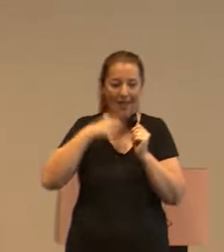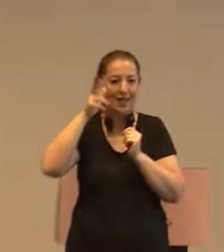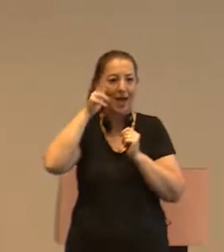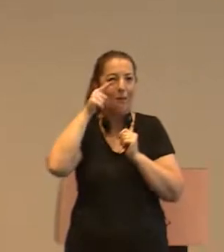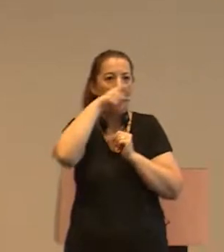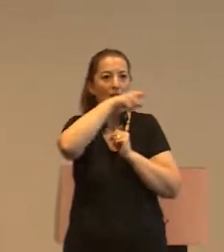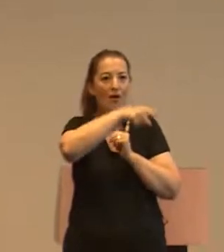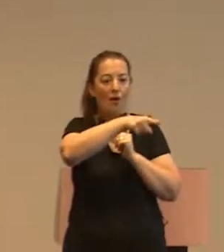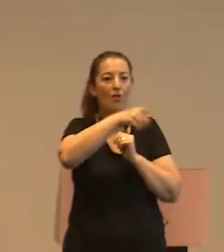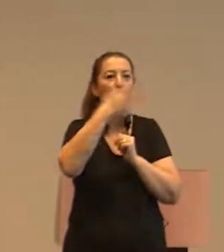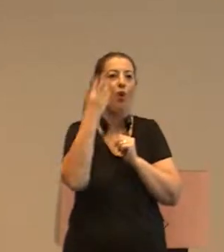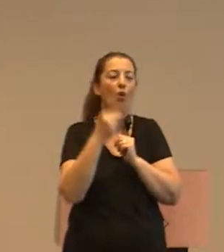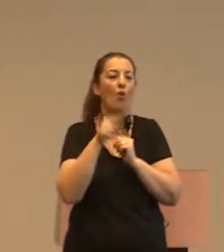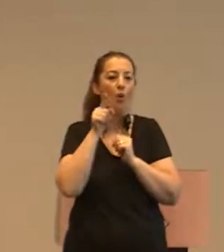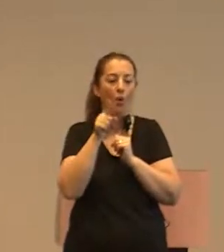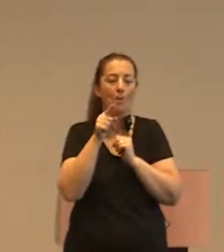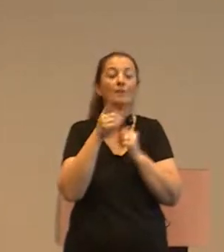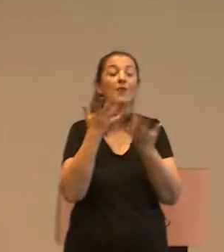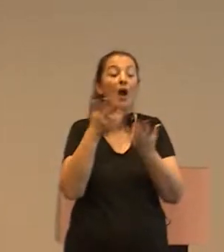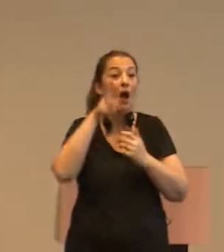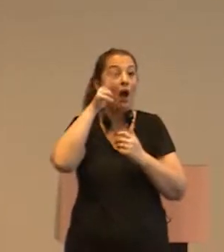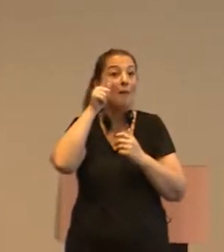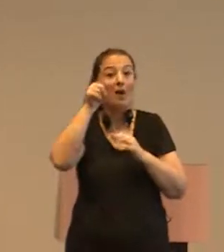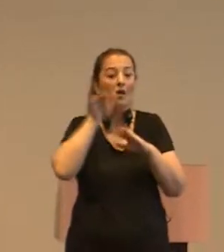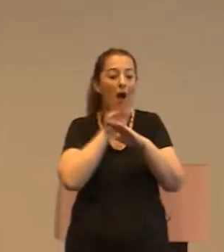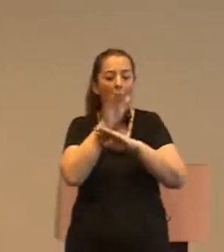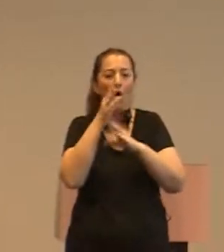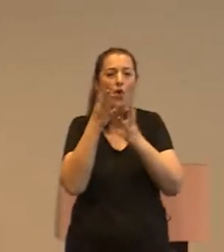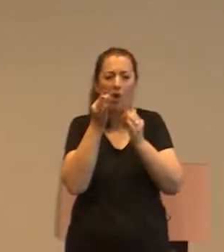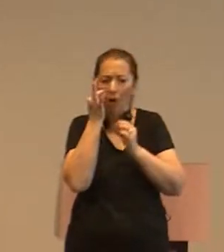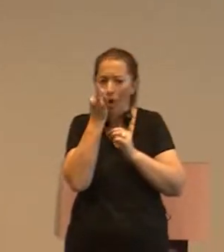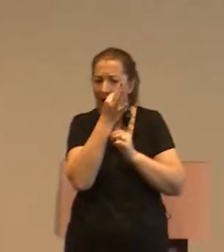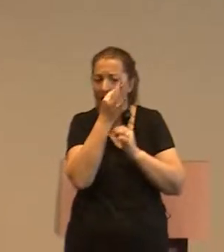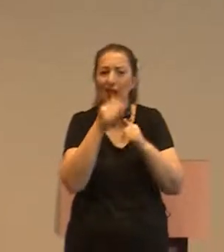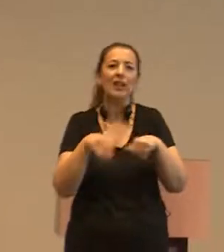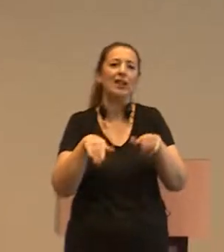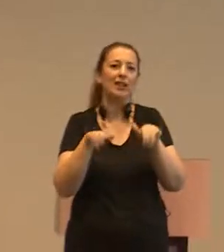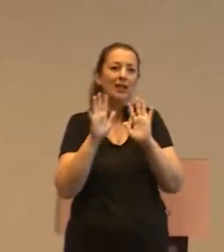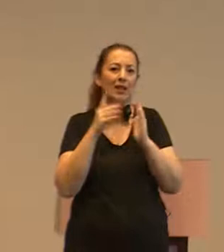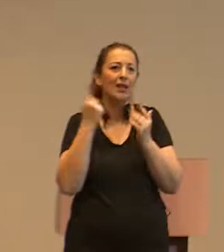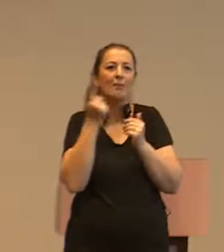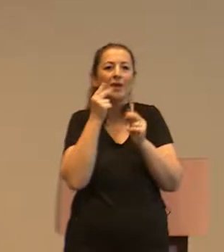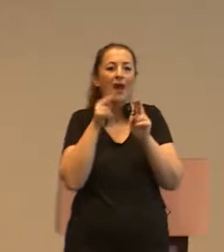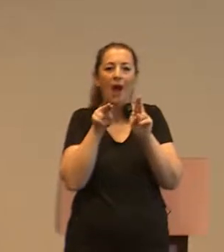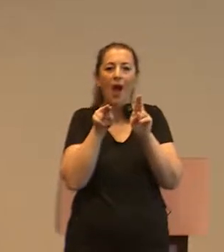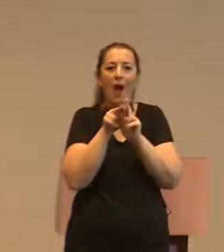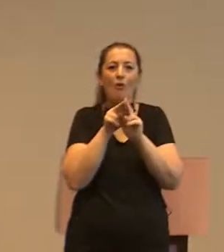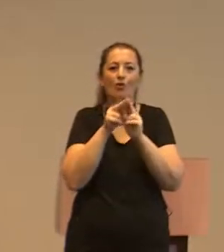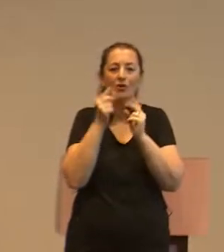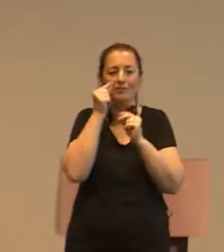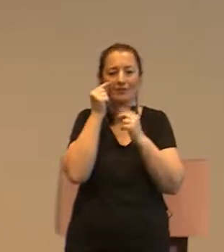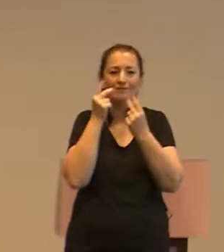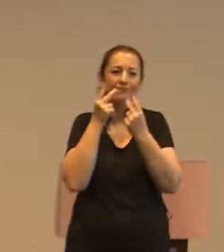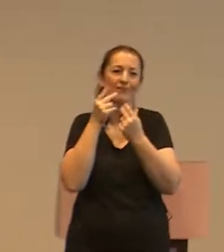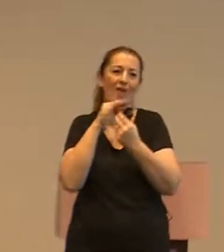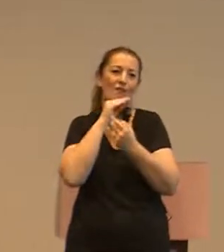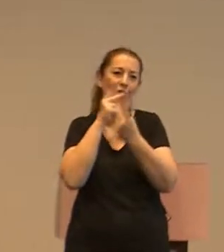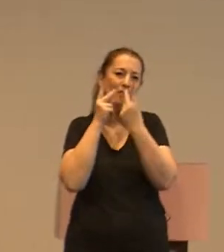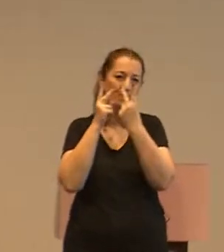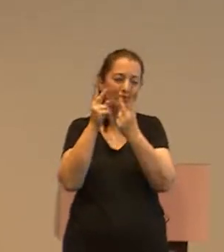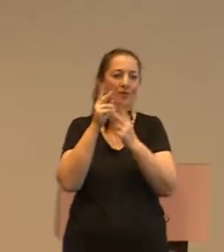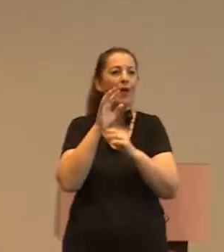adopted by an american family and anjon pond finds himself in u.s and life is not easy